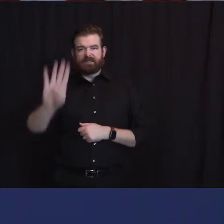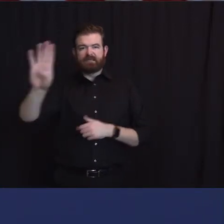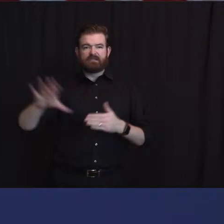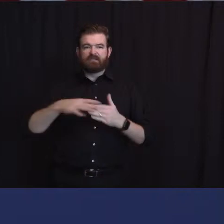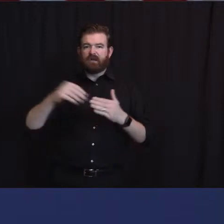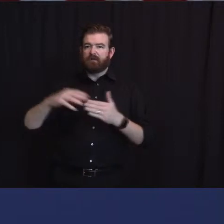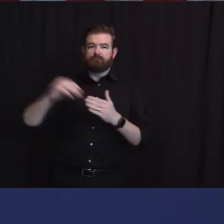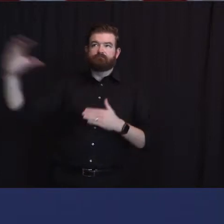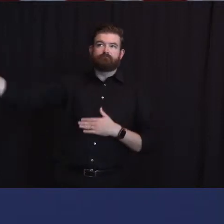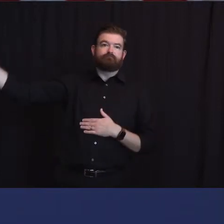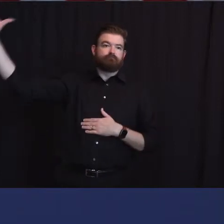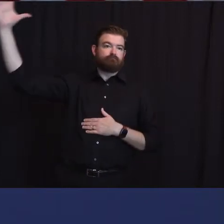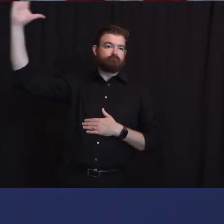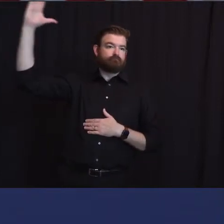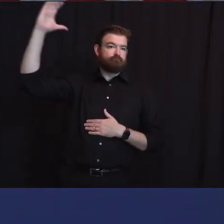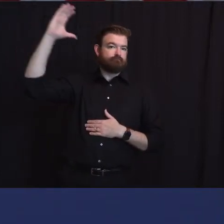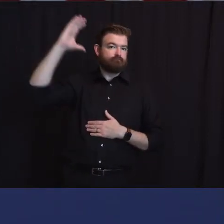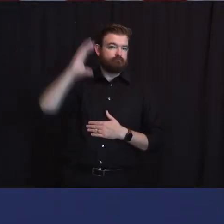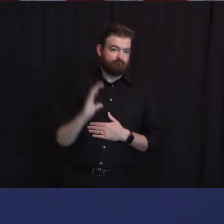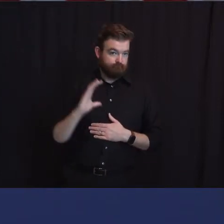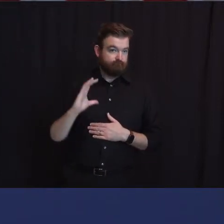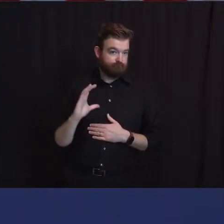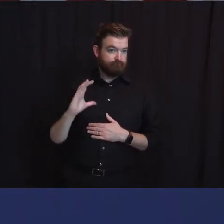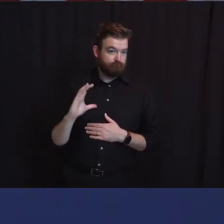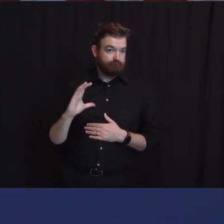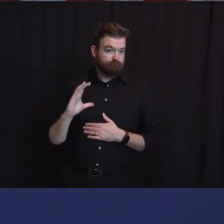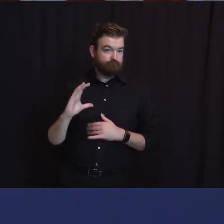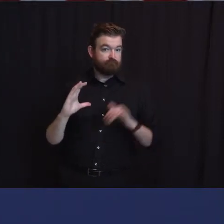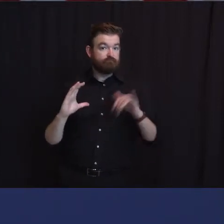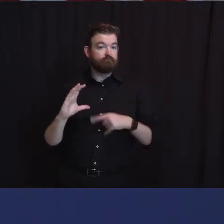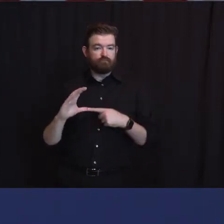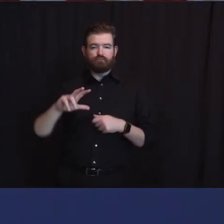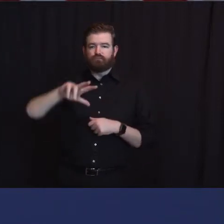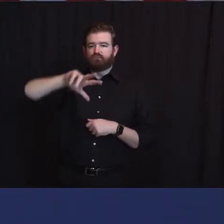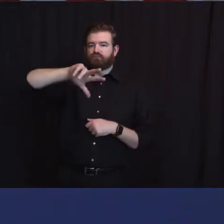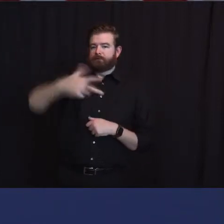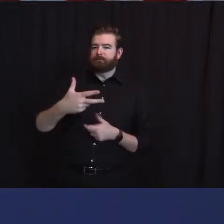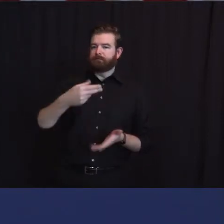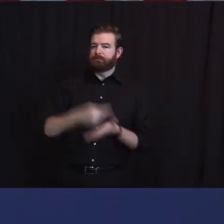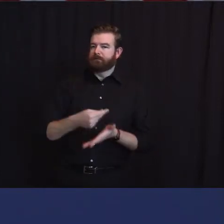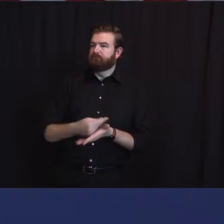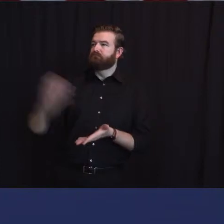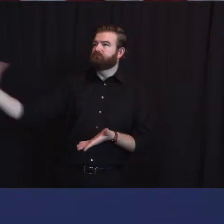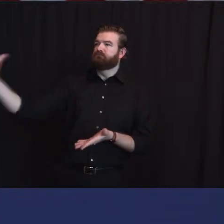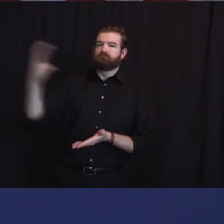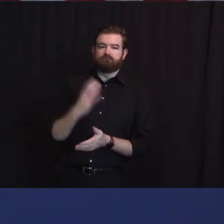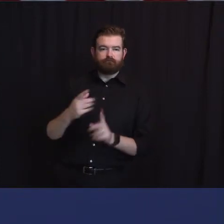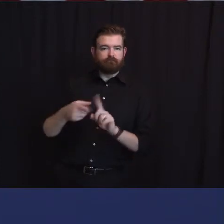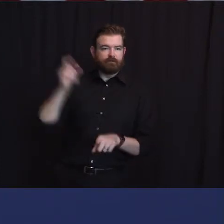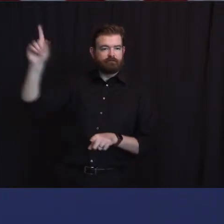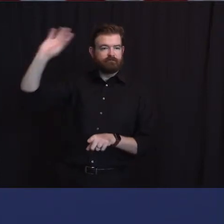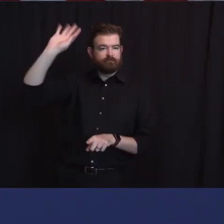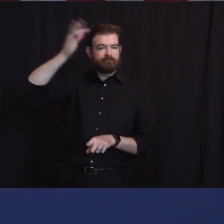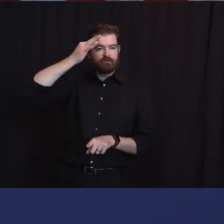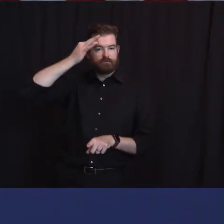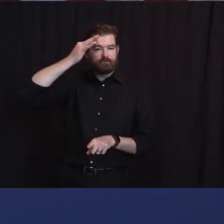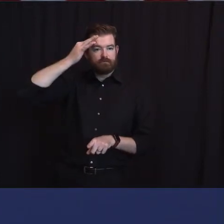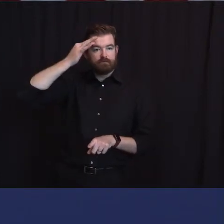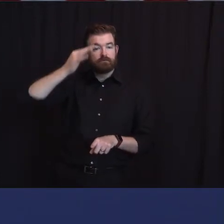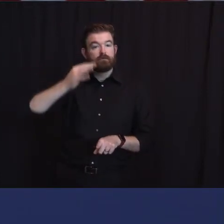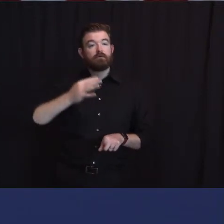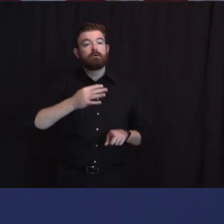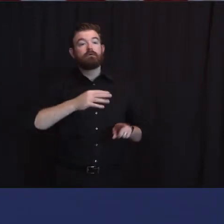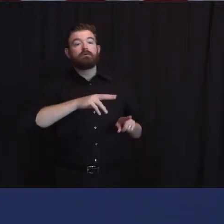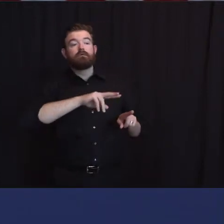ARP-ESSER marks the third installment of ESSER funds, with the first two authorized by the CARES Act and the